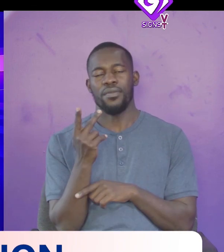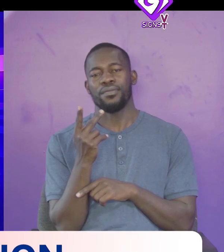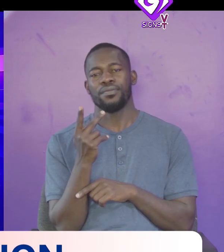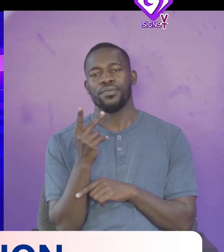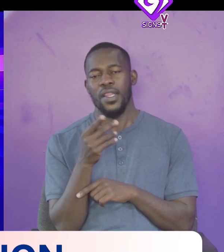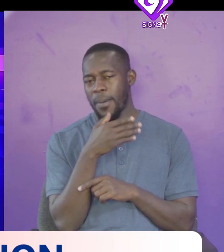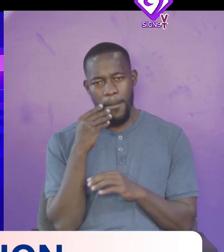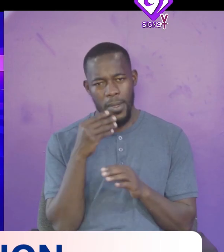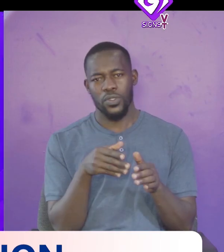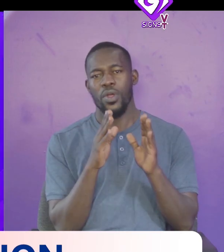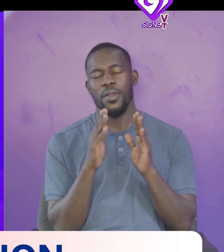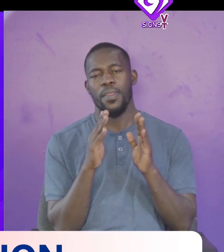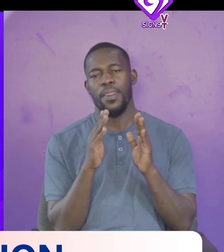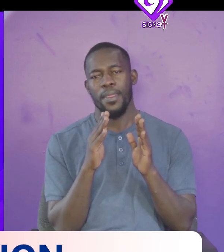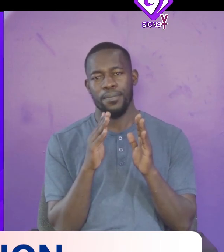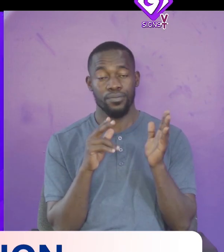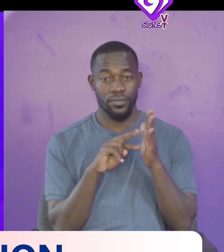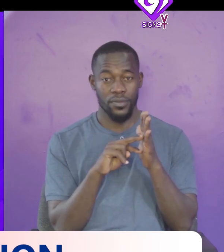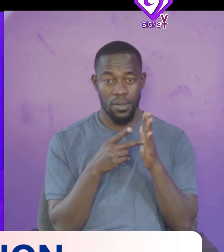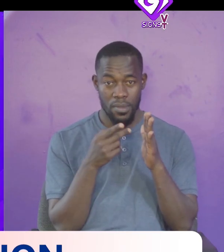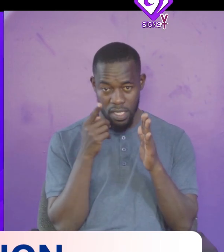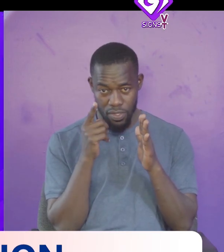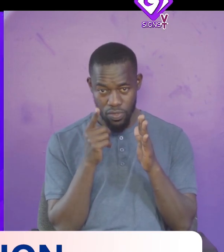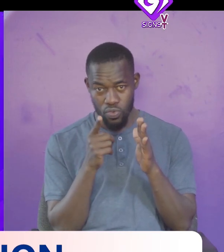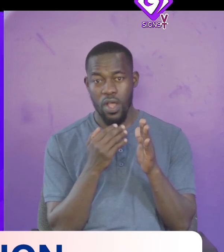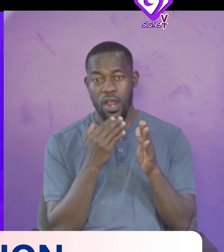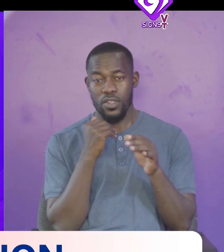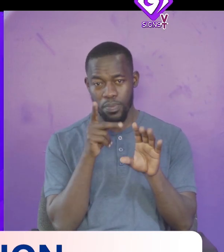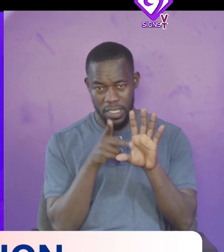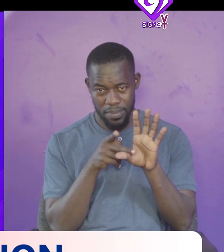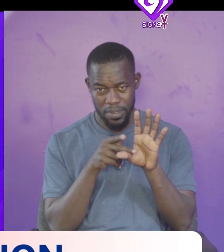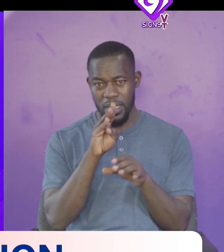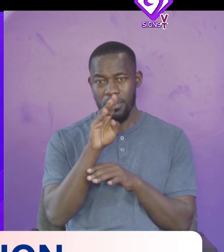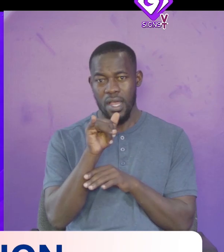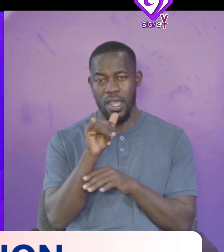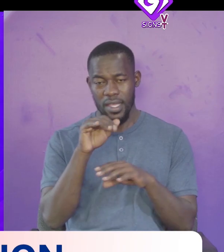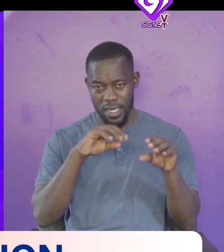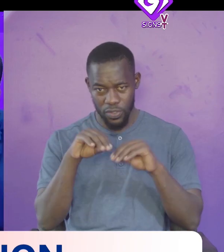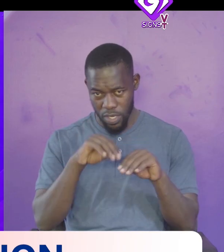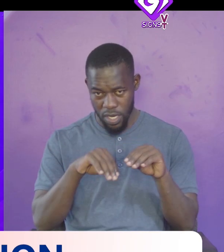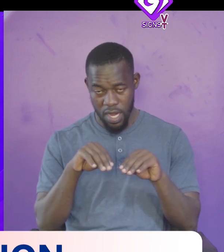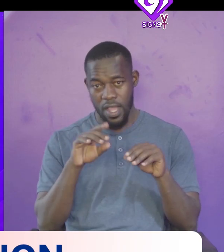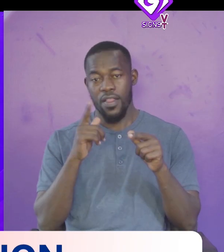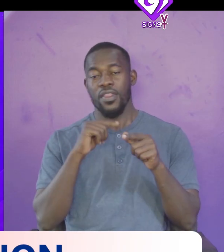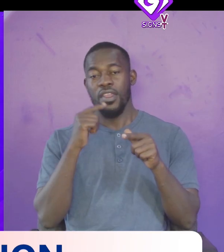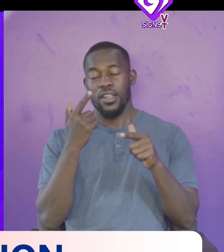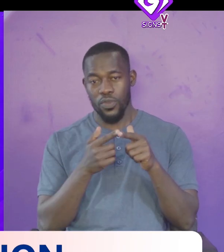your participation in the by-election was going to be strategic? Very strategic. To bring out these 3 things? Exactly. And now